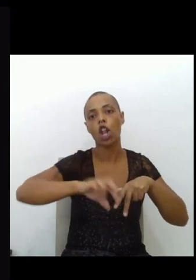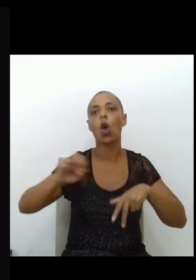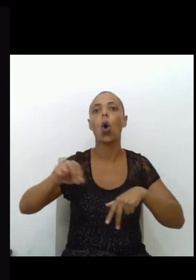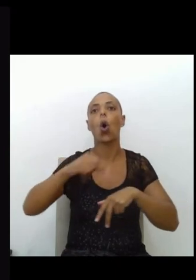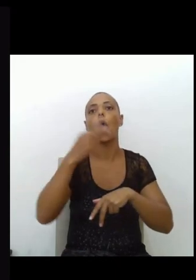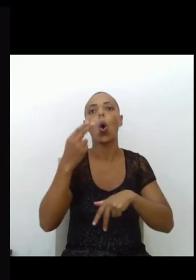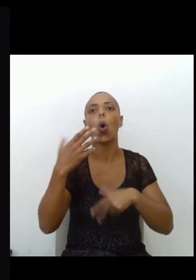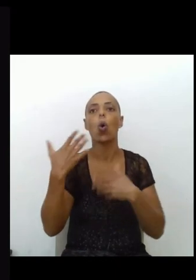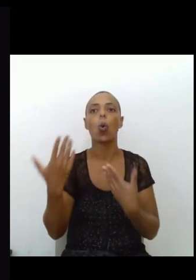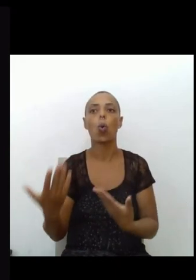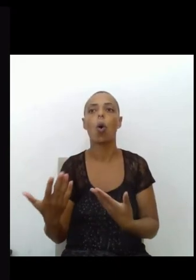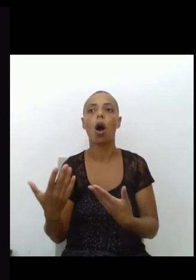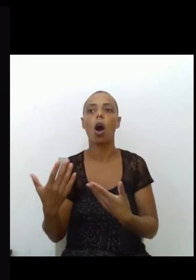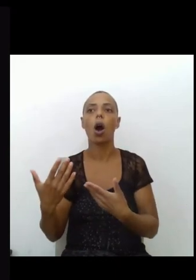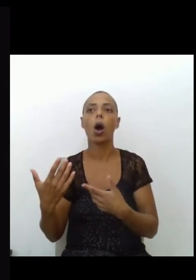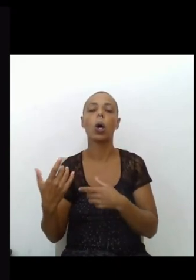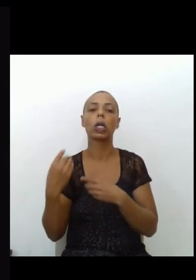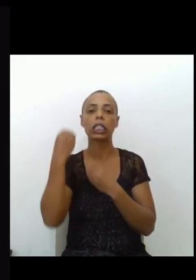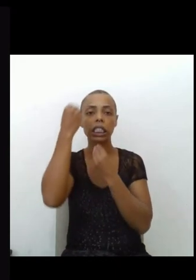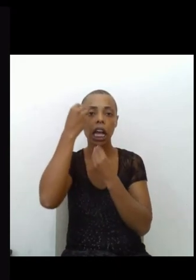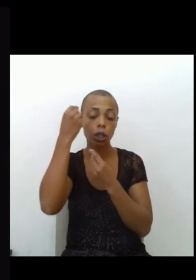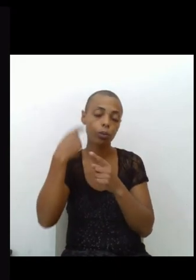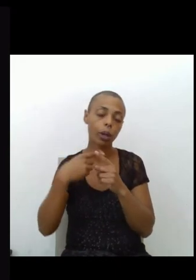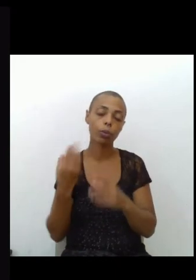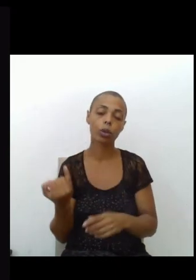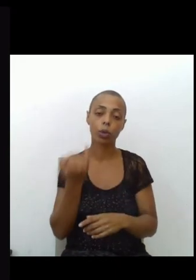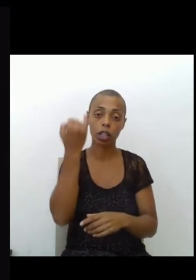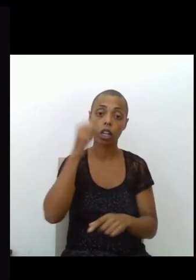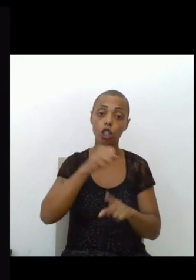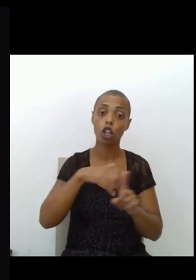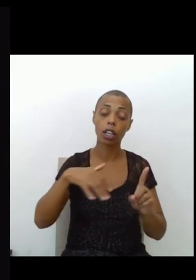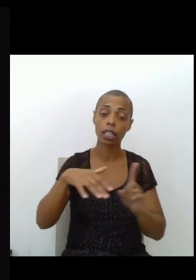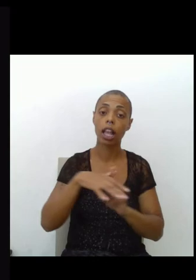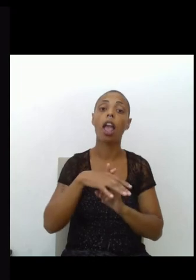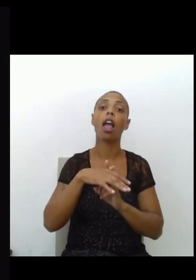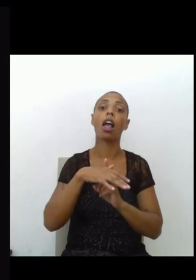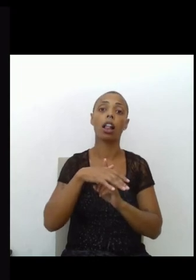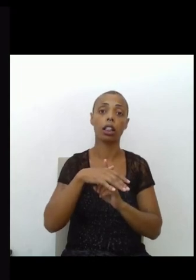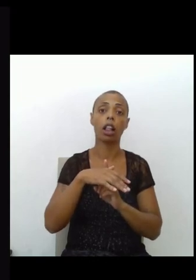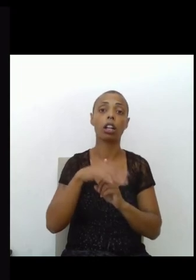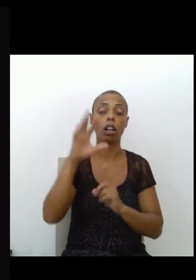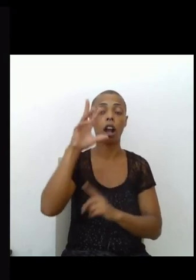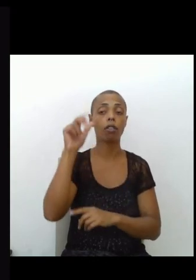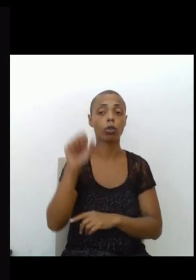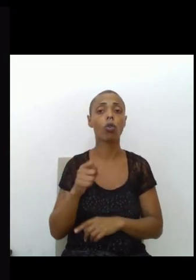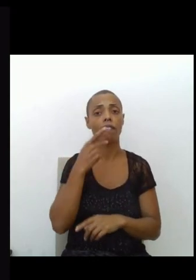those um intersections are are really important um